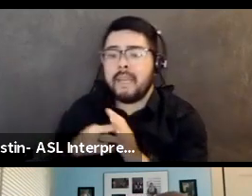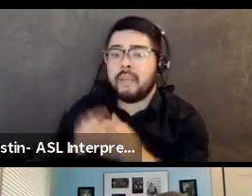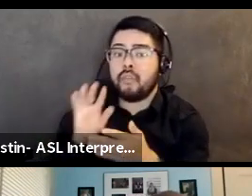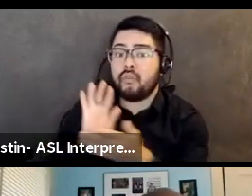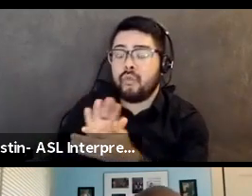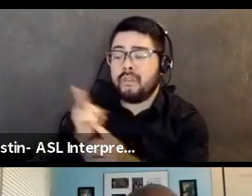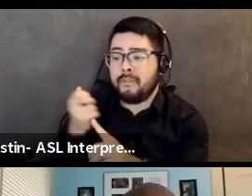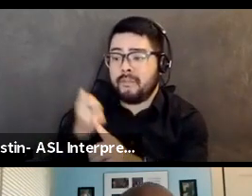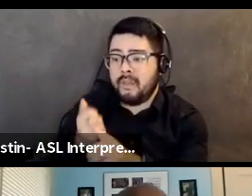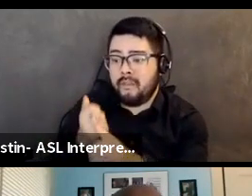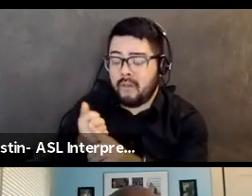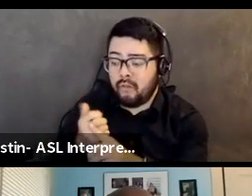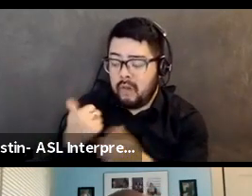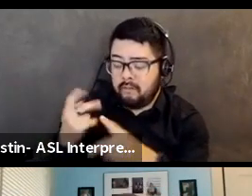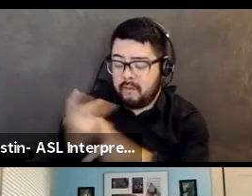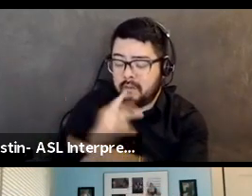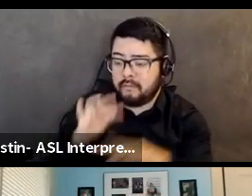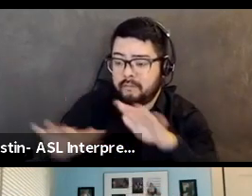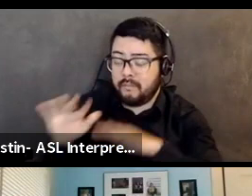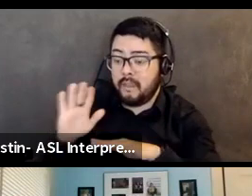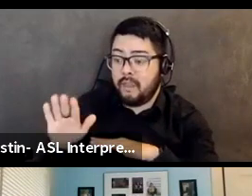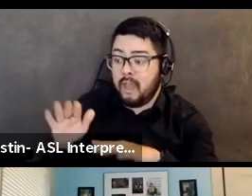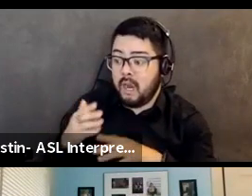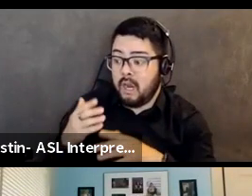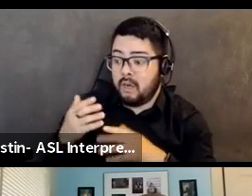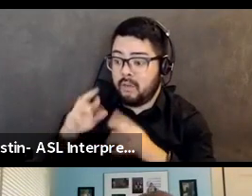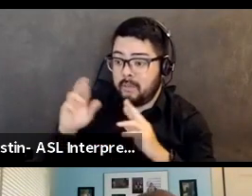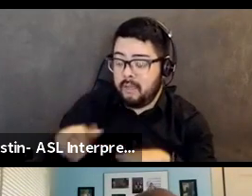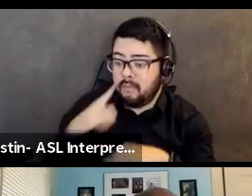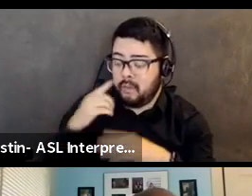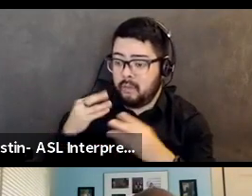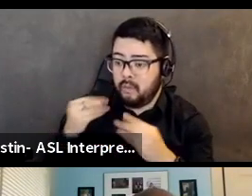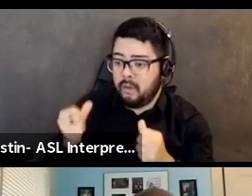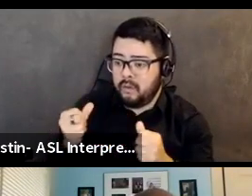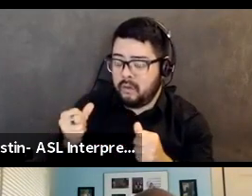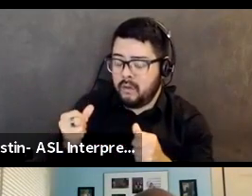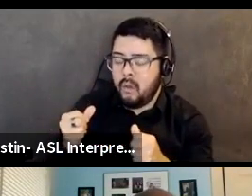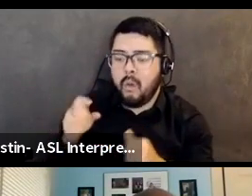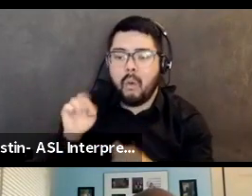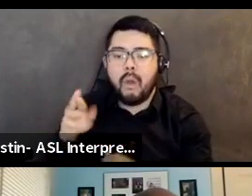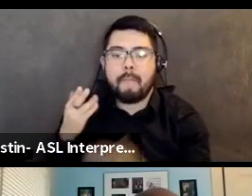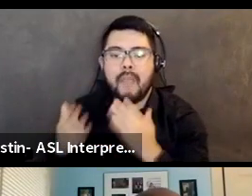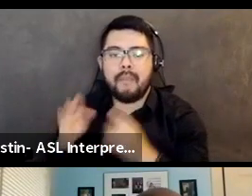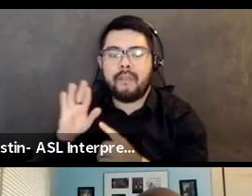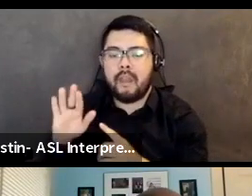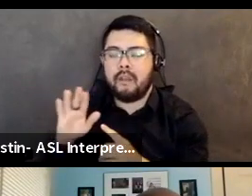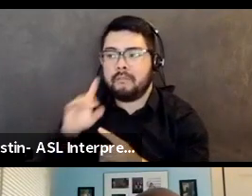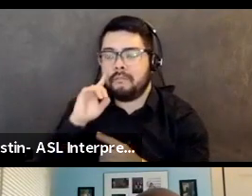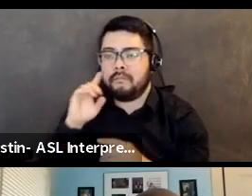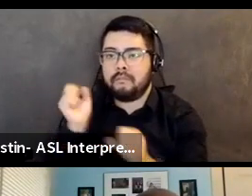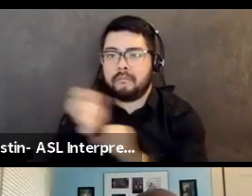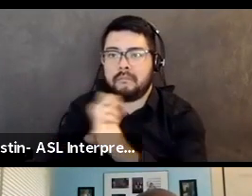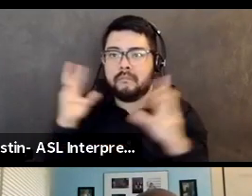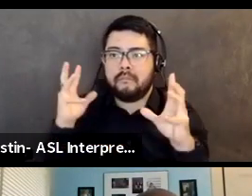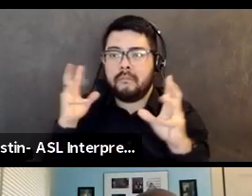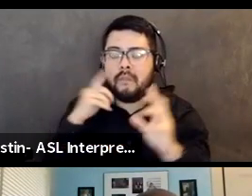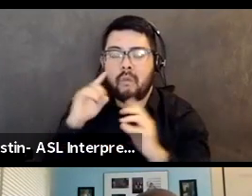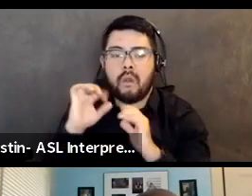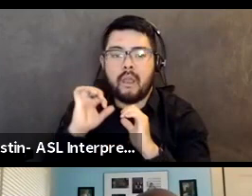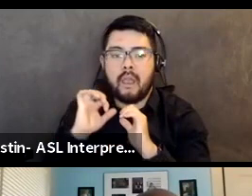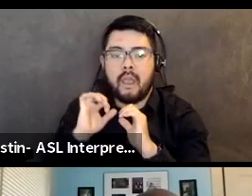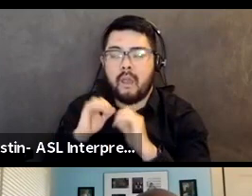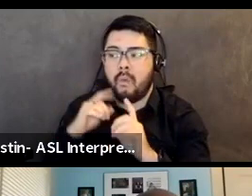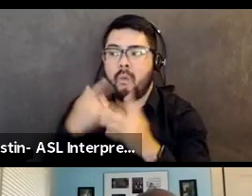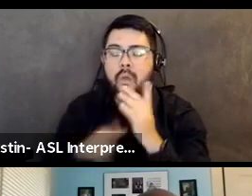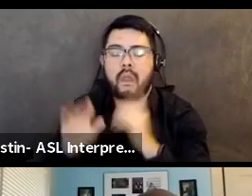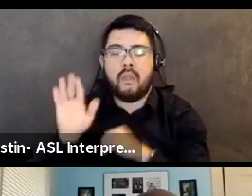realities of their situation in the best way they know how or they might be also responding to their conceptions of what student safety